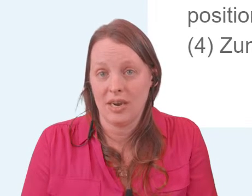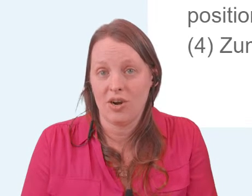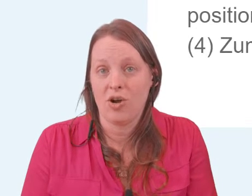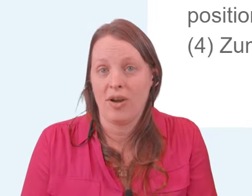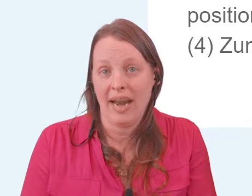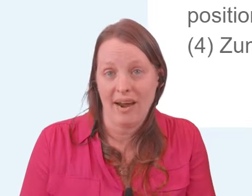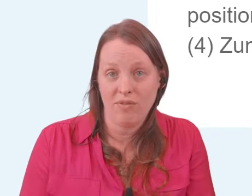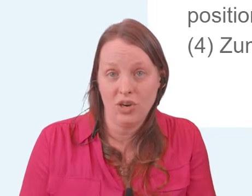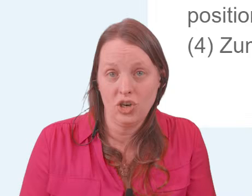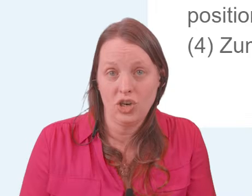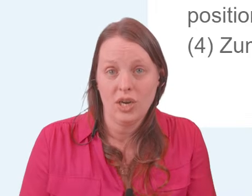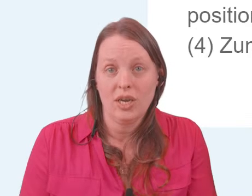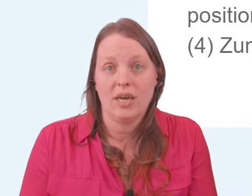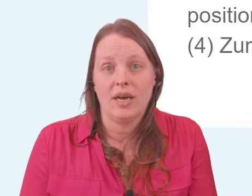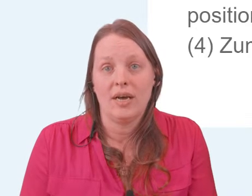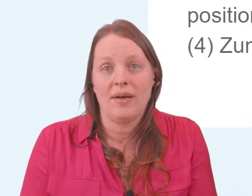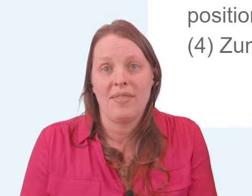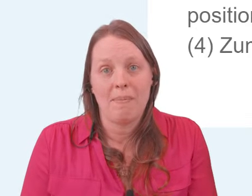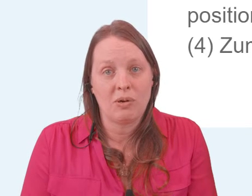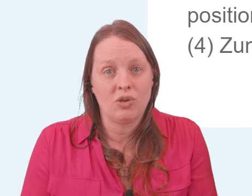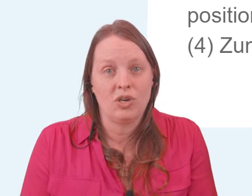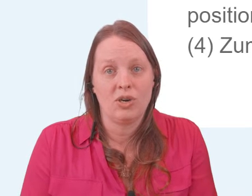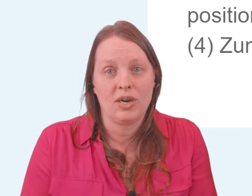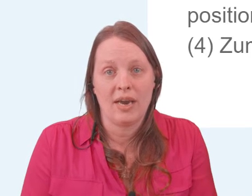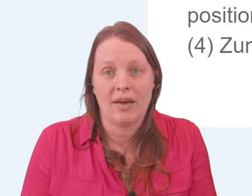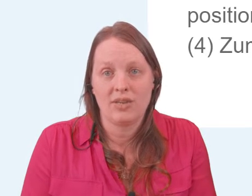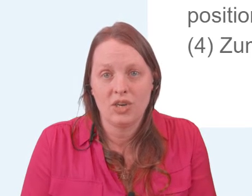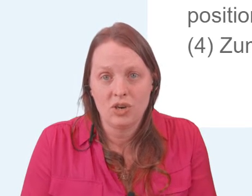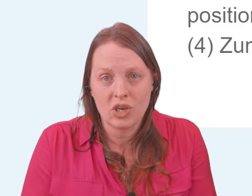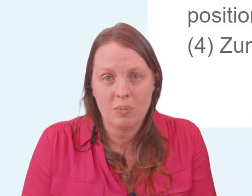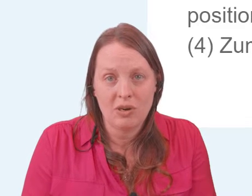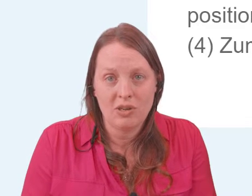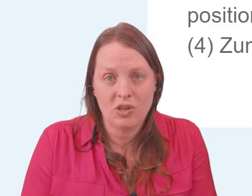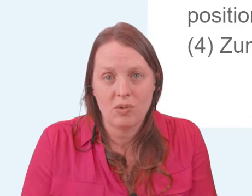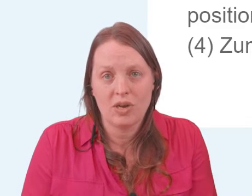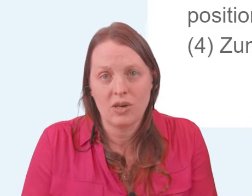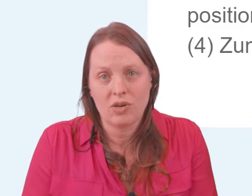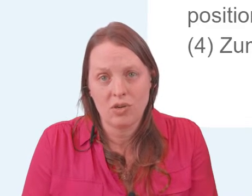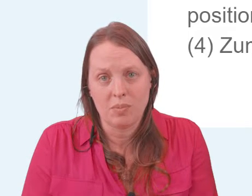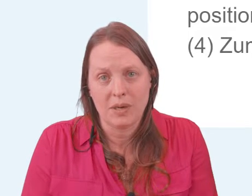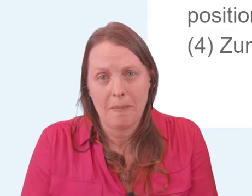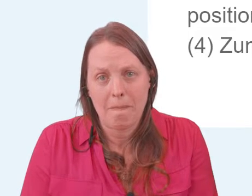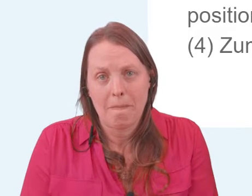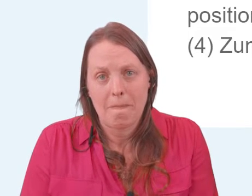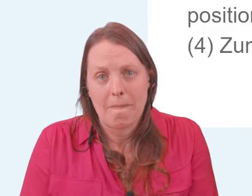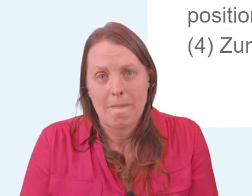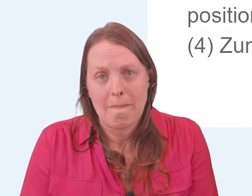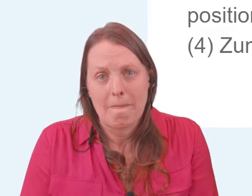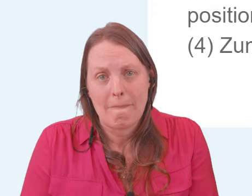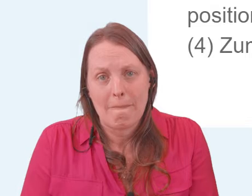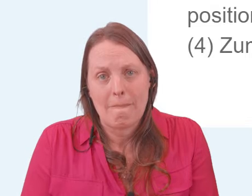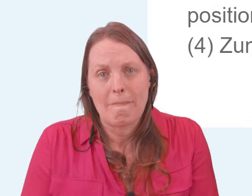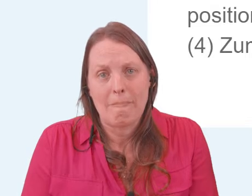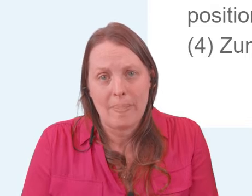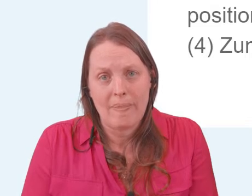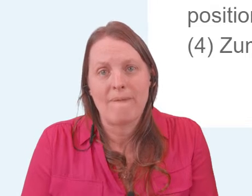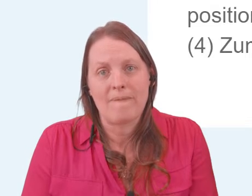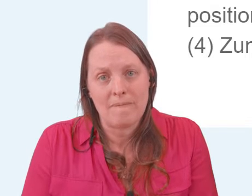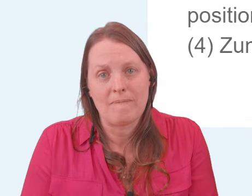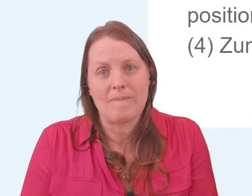to clear on average than posterior canal. Is that your experience as well, Dr. Zuma?